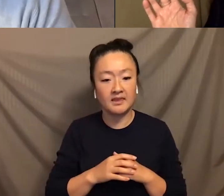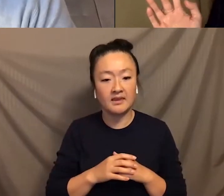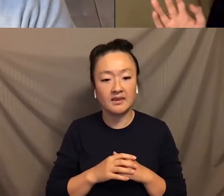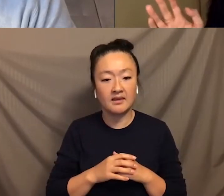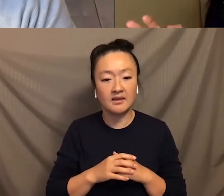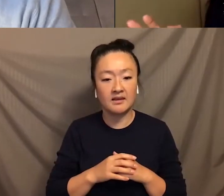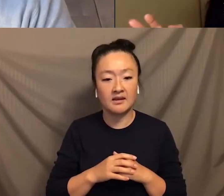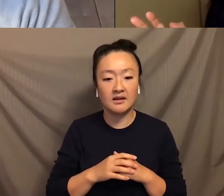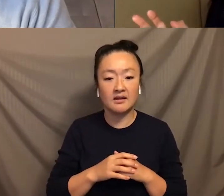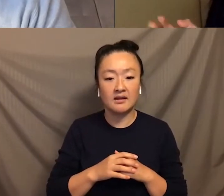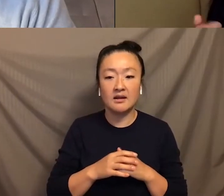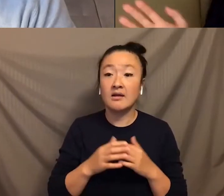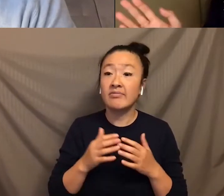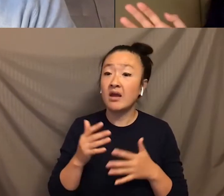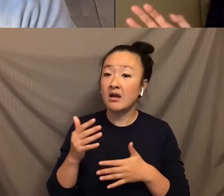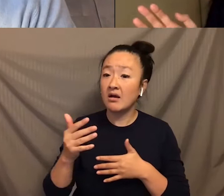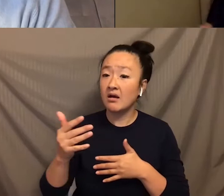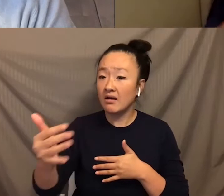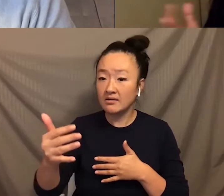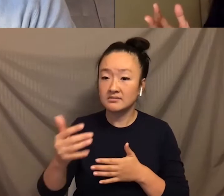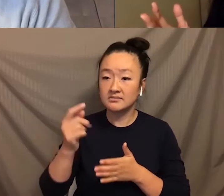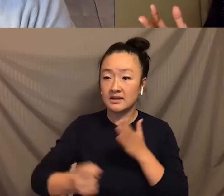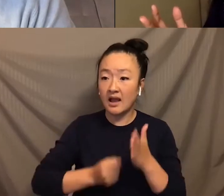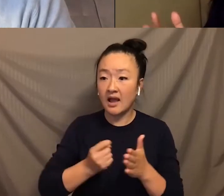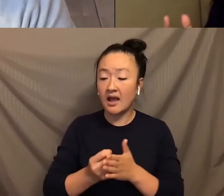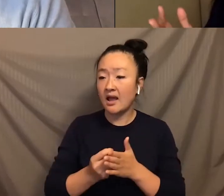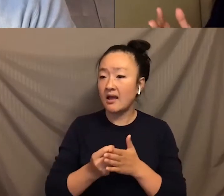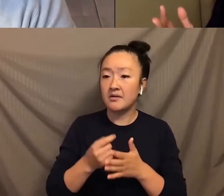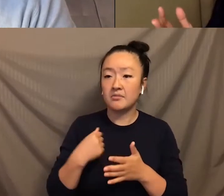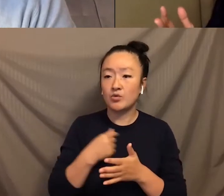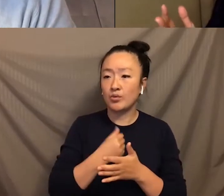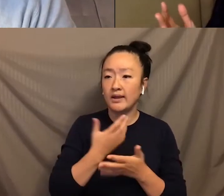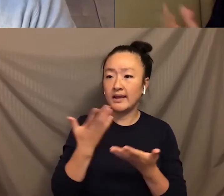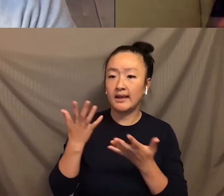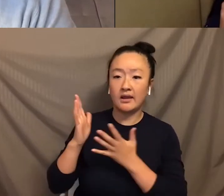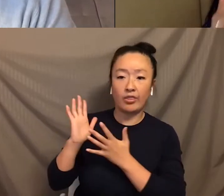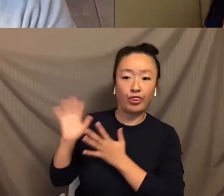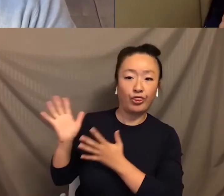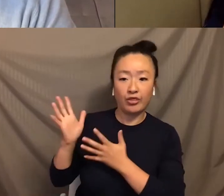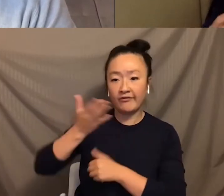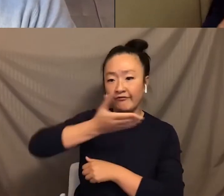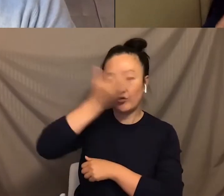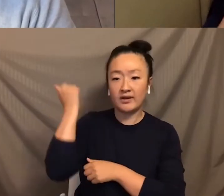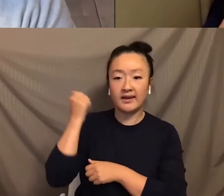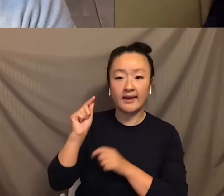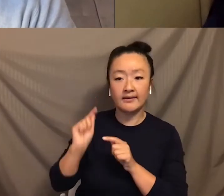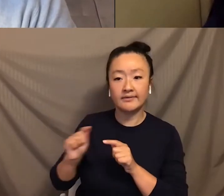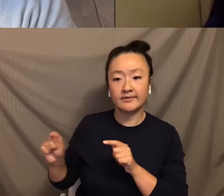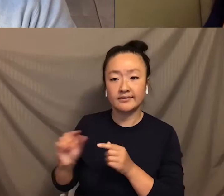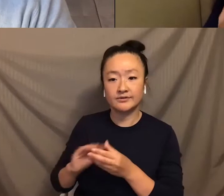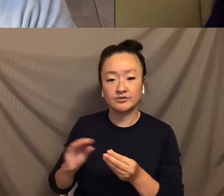in the passage of time or expediency, we forget other stories, right? And I think that's a